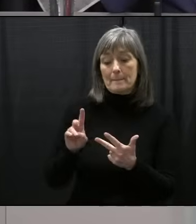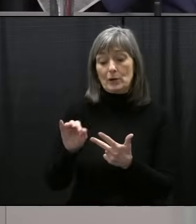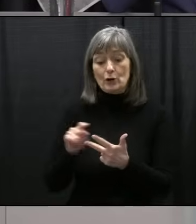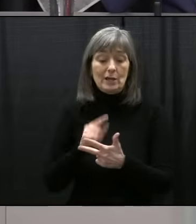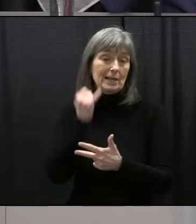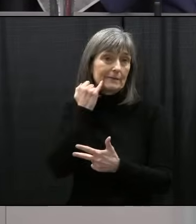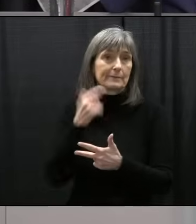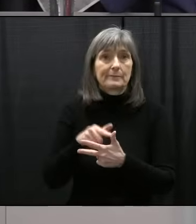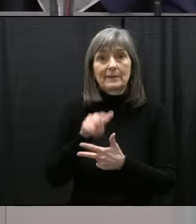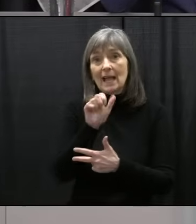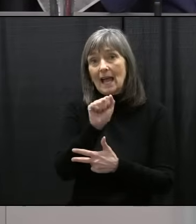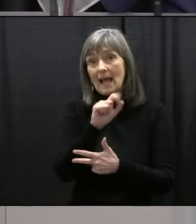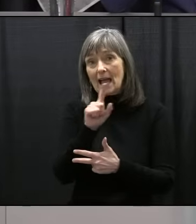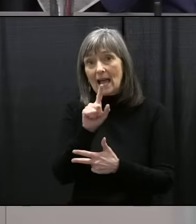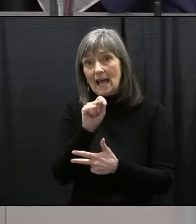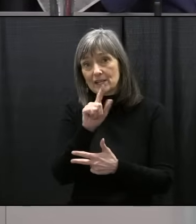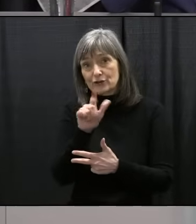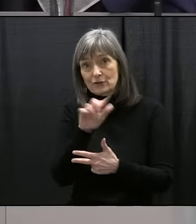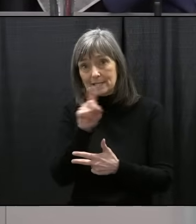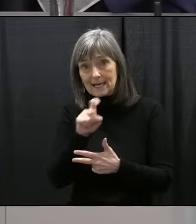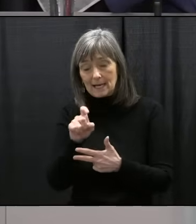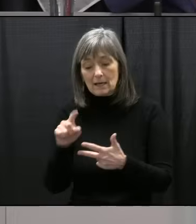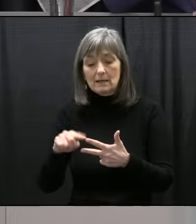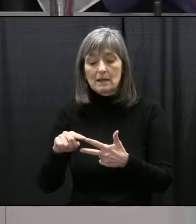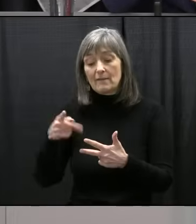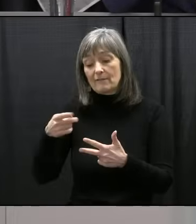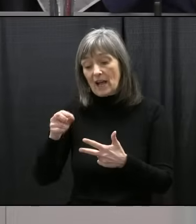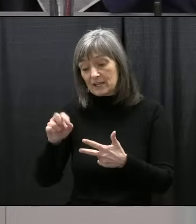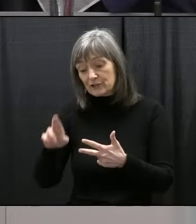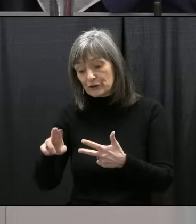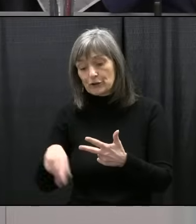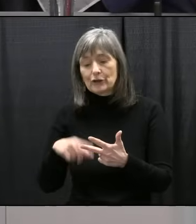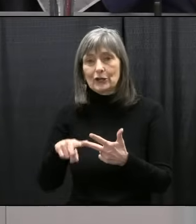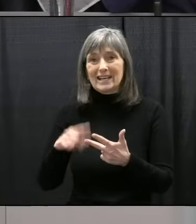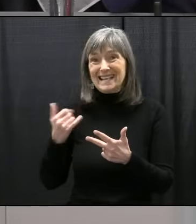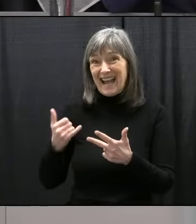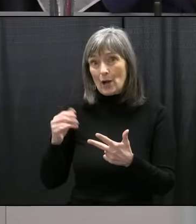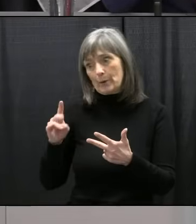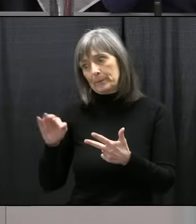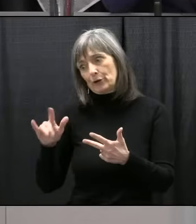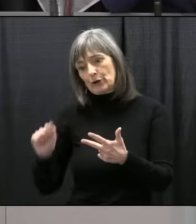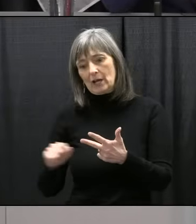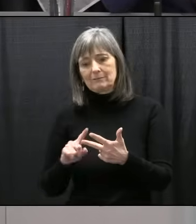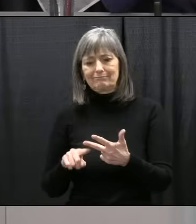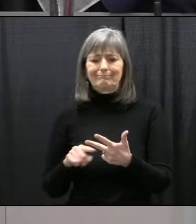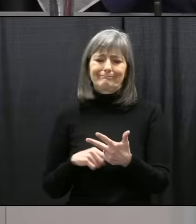got AstraZeneca to start, then they got Pfizer, and now they're being told that they can get Moderna.